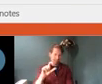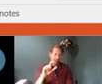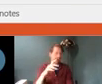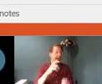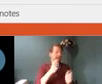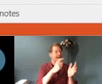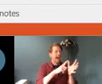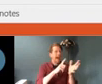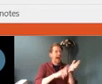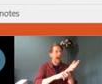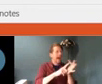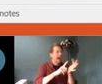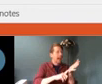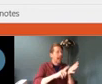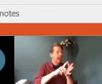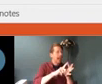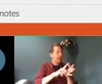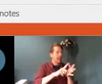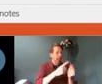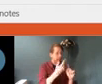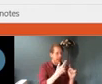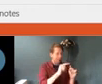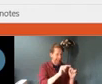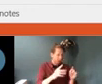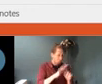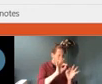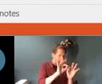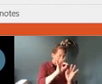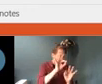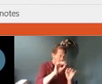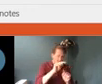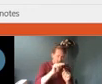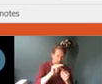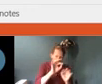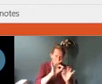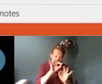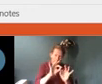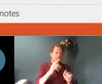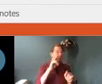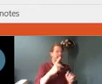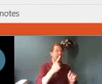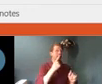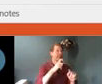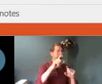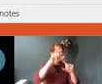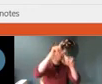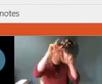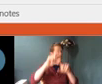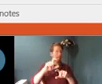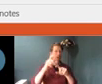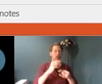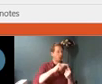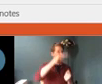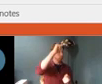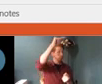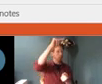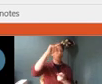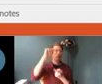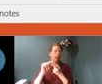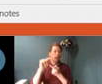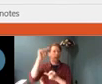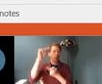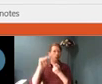we have if you just measure the length, and you see lots of colorful things on top. Some has more, some has less,